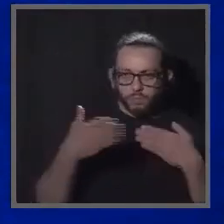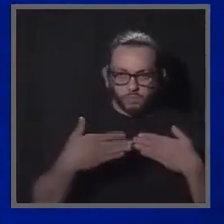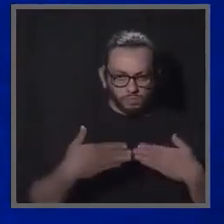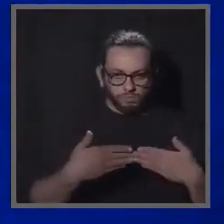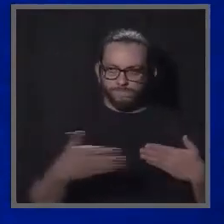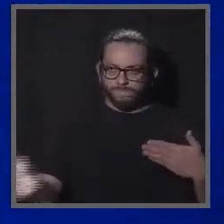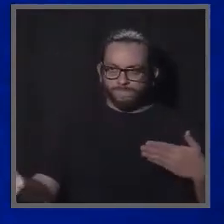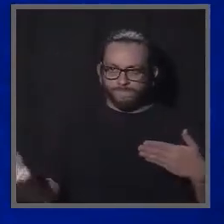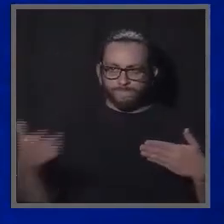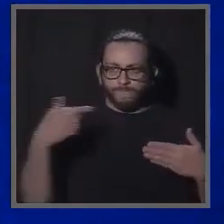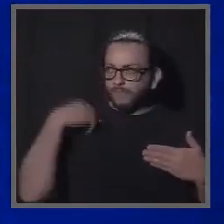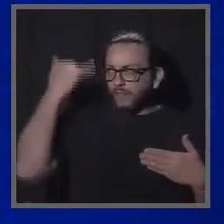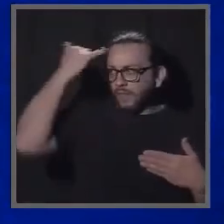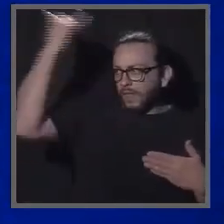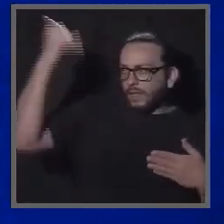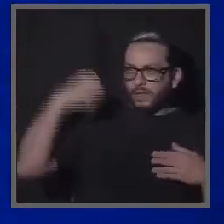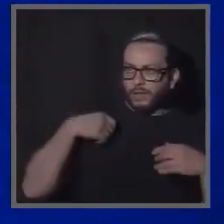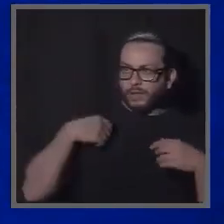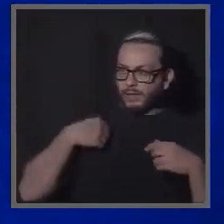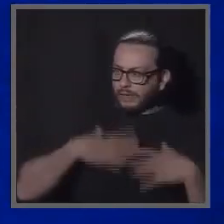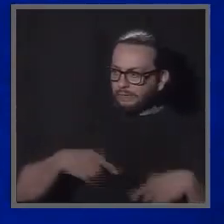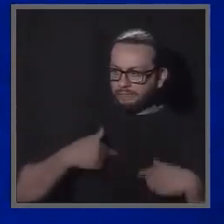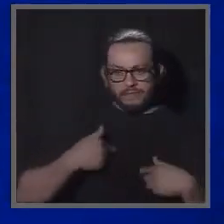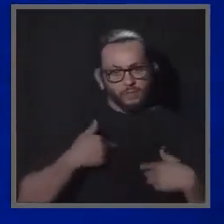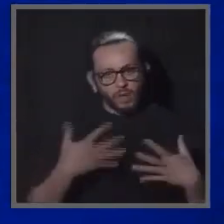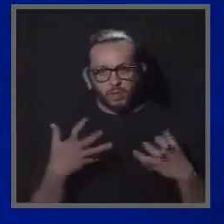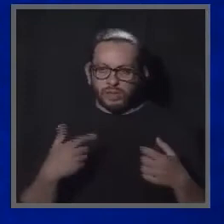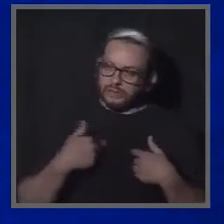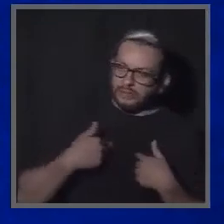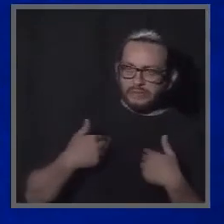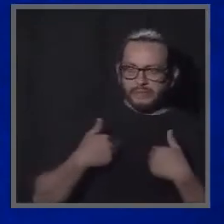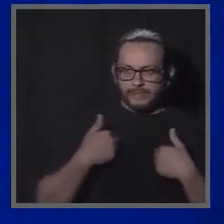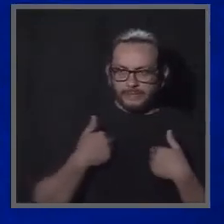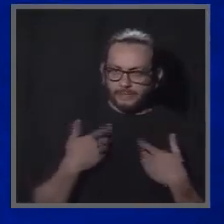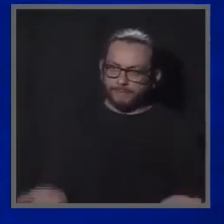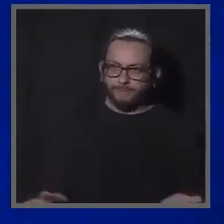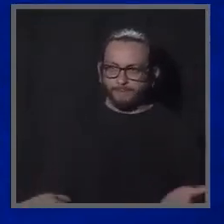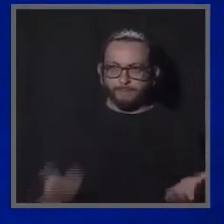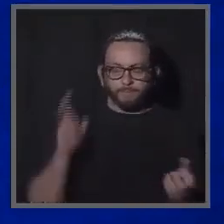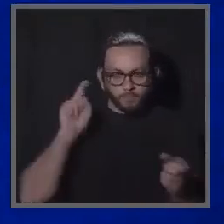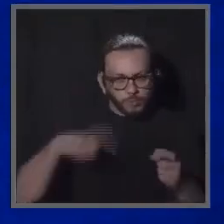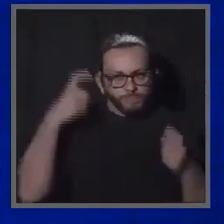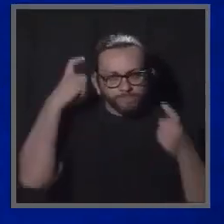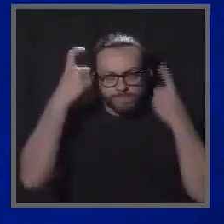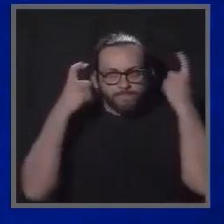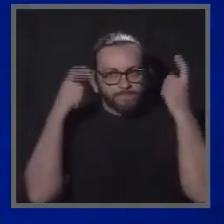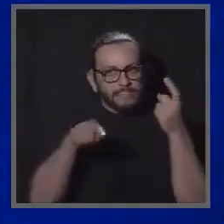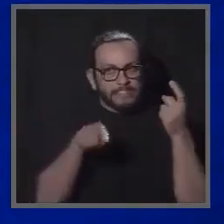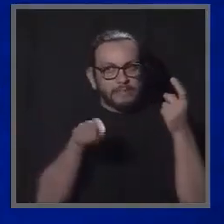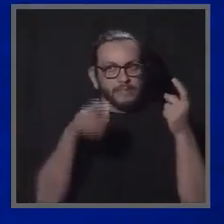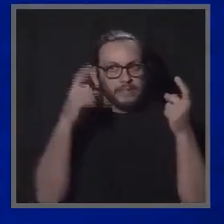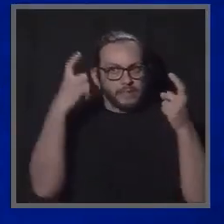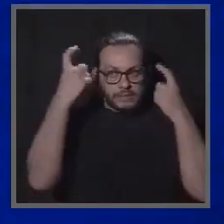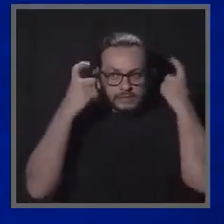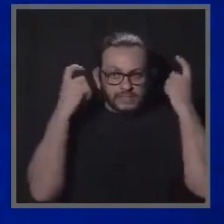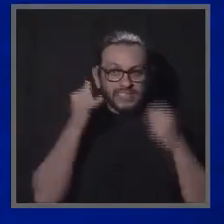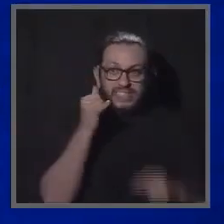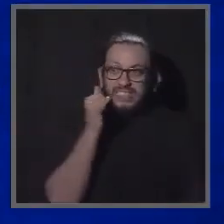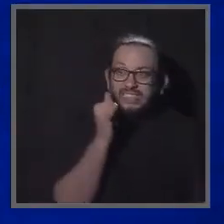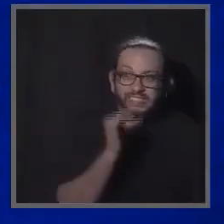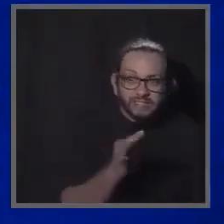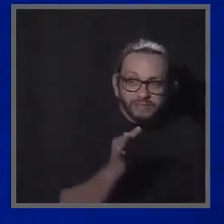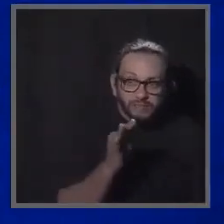the difficult questions that institutions have to pose themselves if they are close enough to